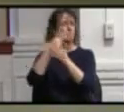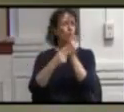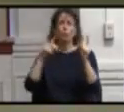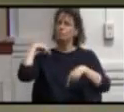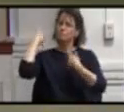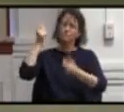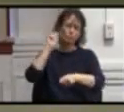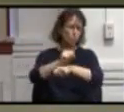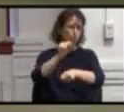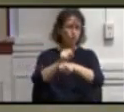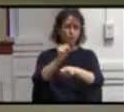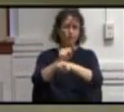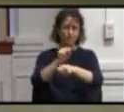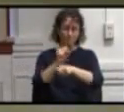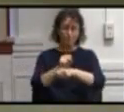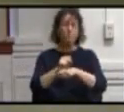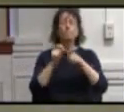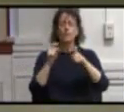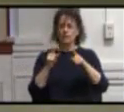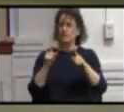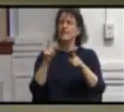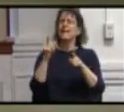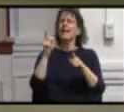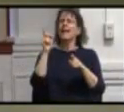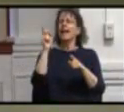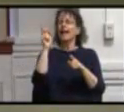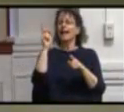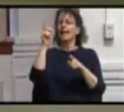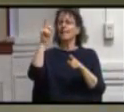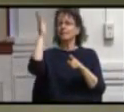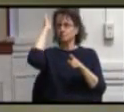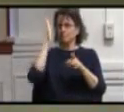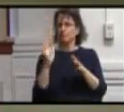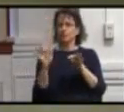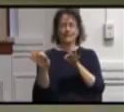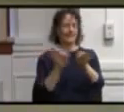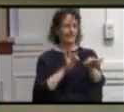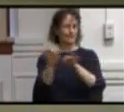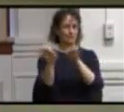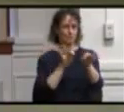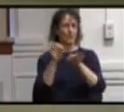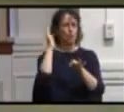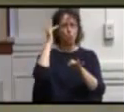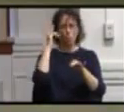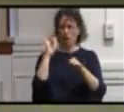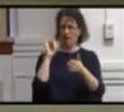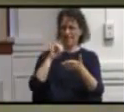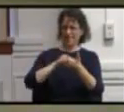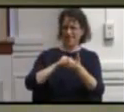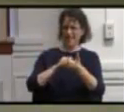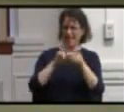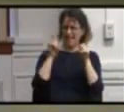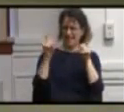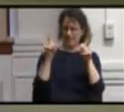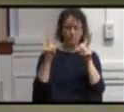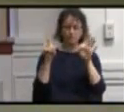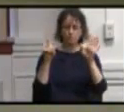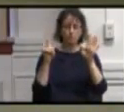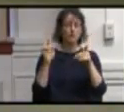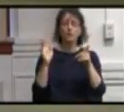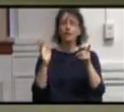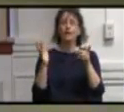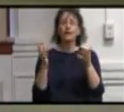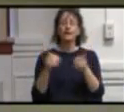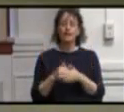was explained for that multiple times is that rather than having part of the $10